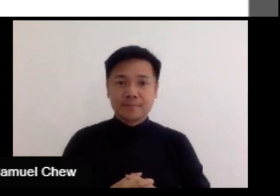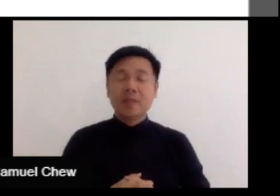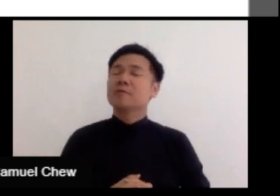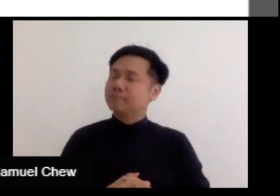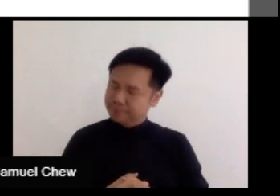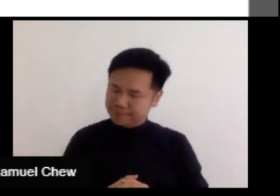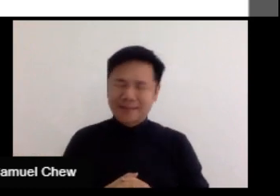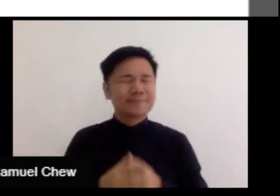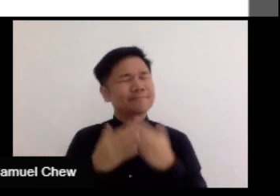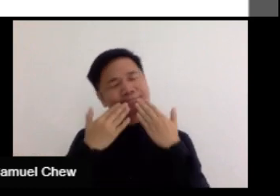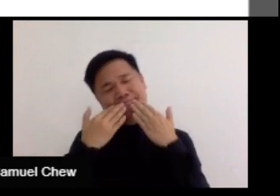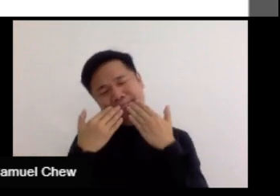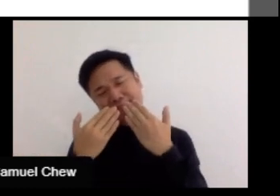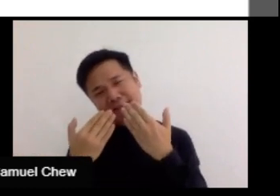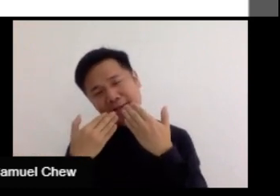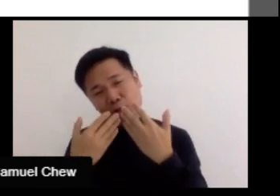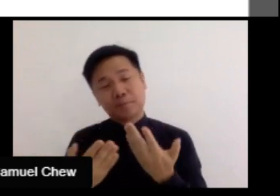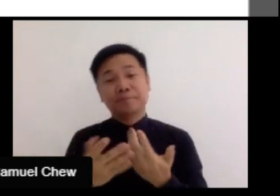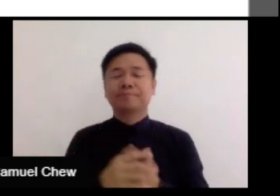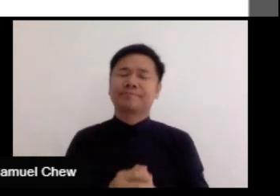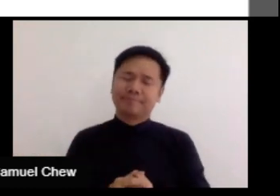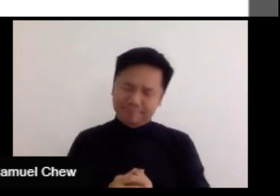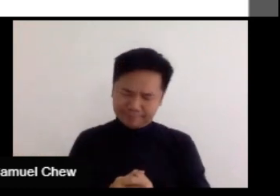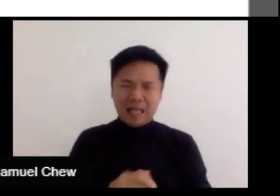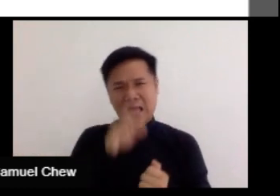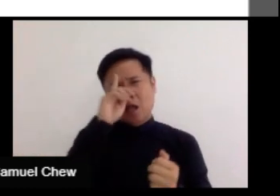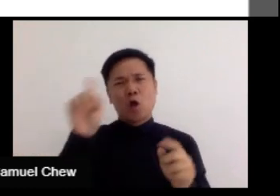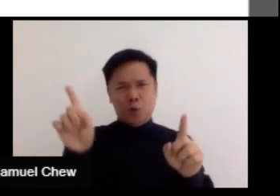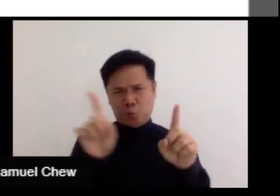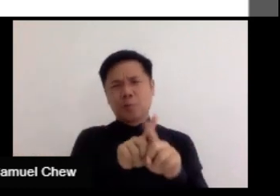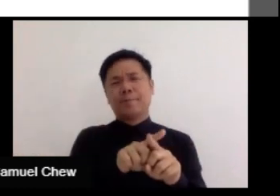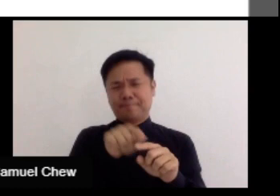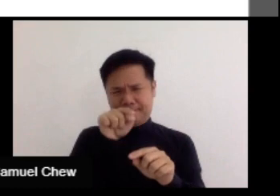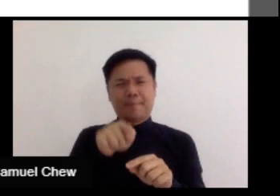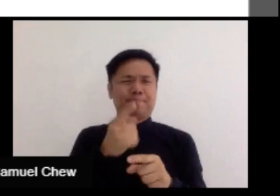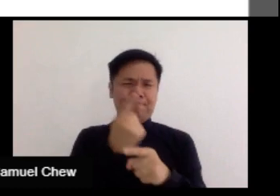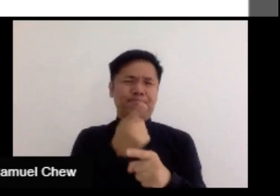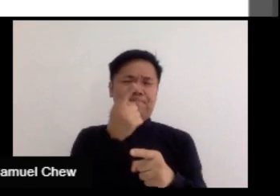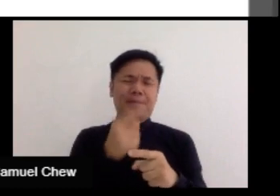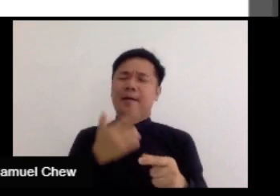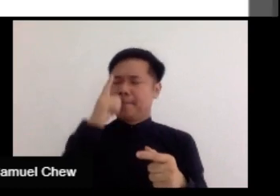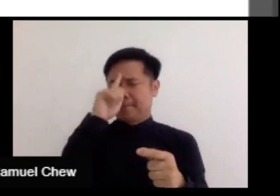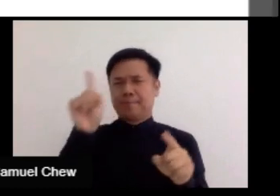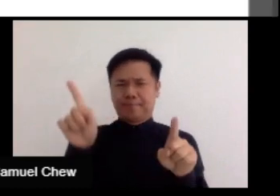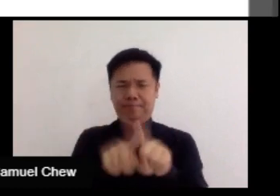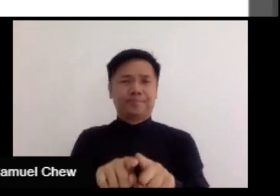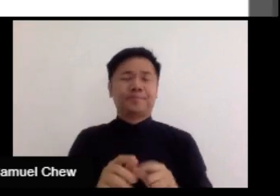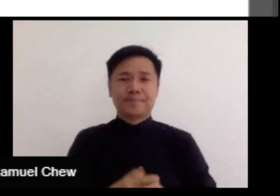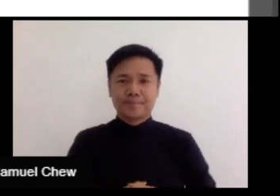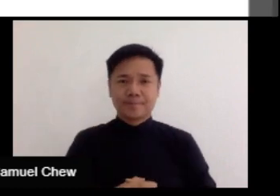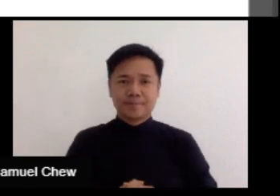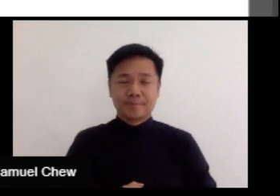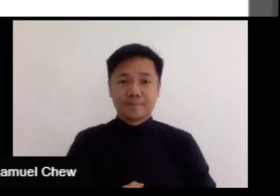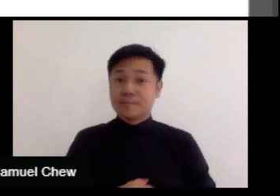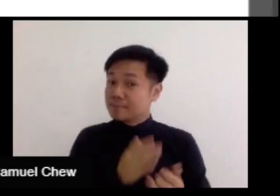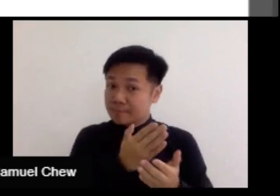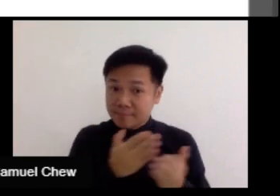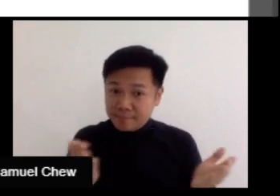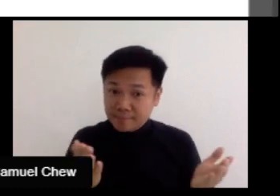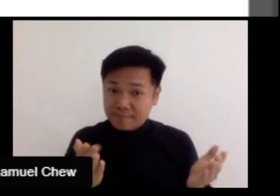Thank you very much. We actually agreed with this format. Thank you. Right. So I take it that the